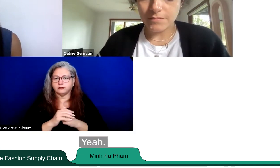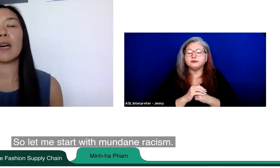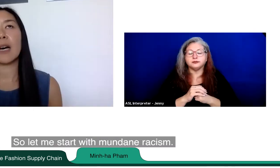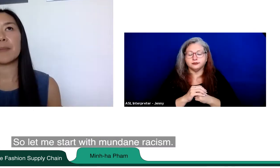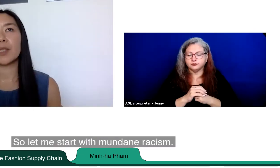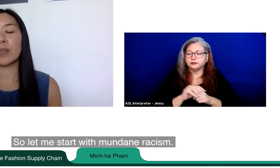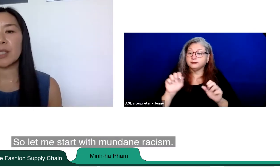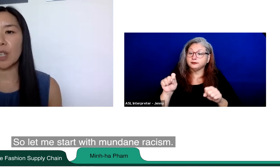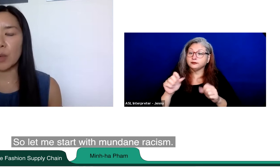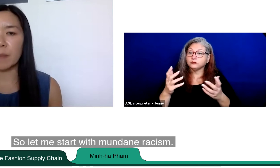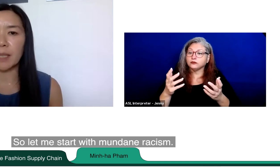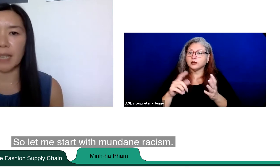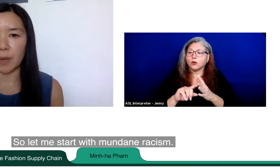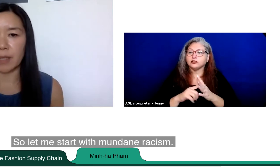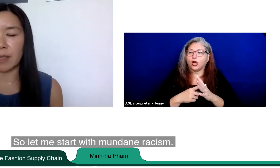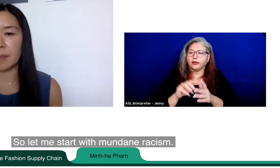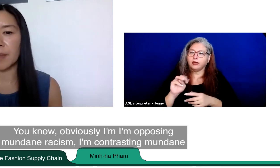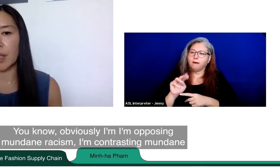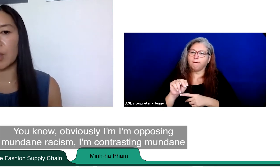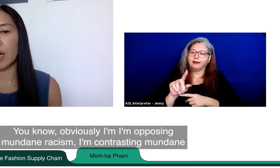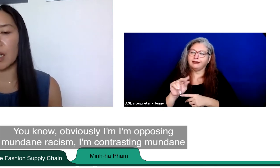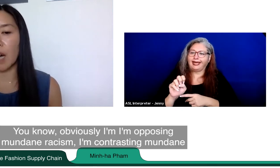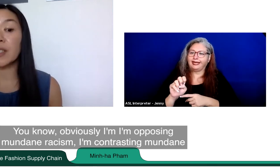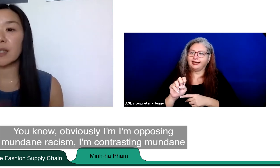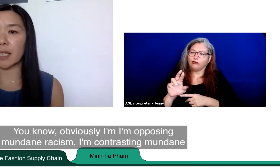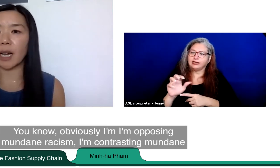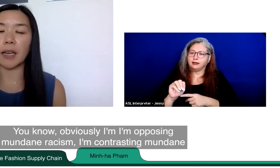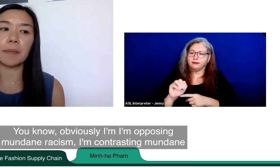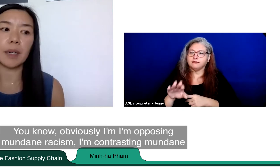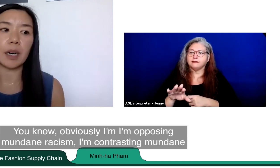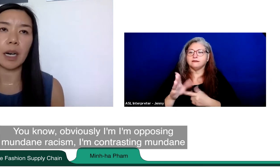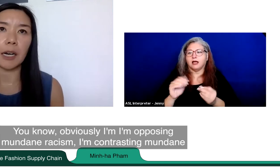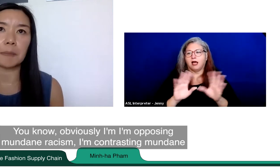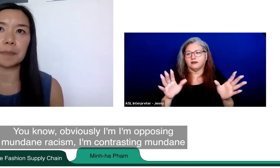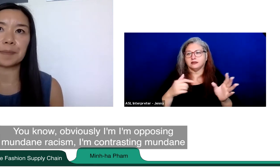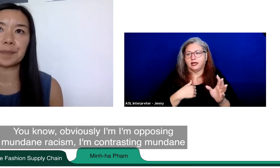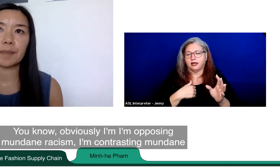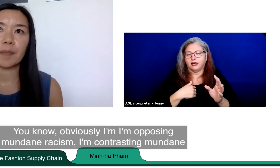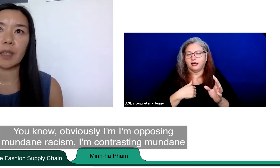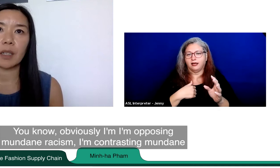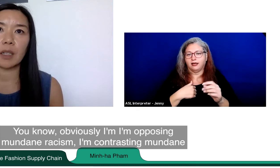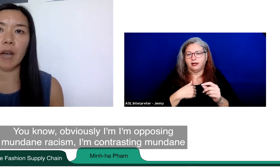Yeah. So let me start with mundane racism. Obviously I'm